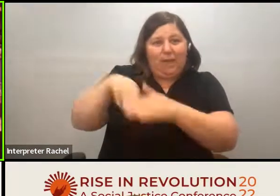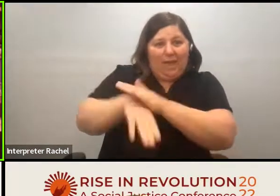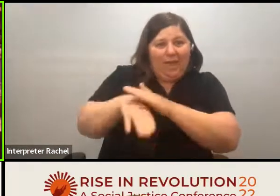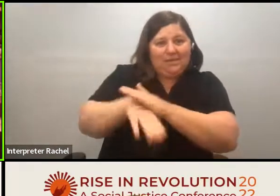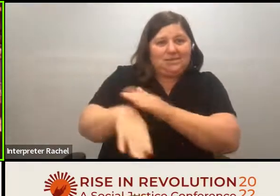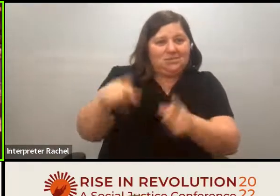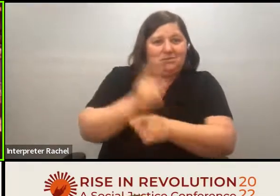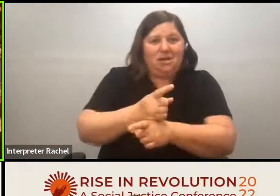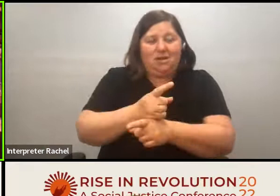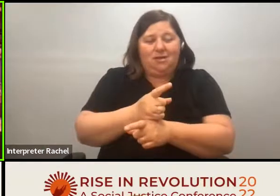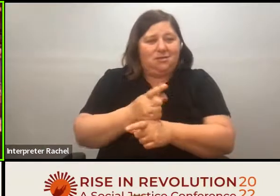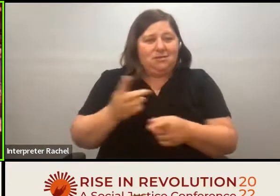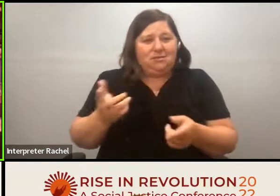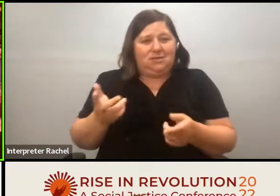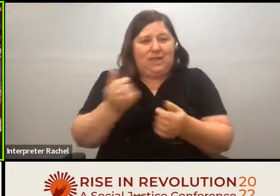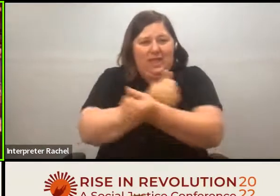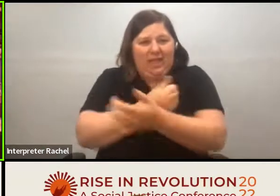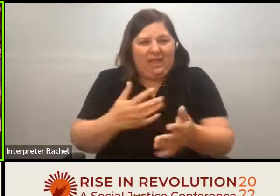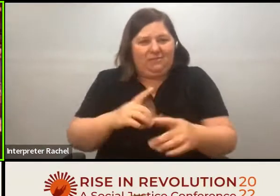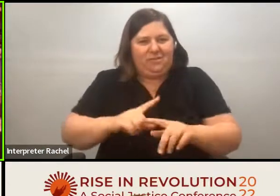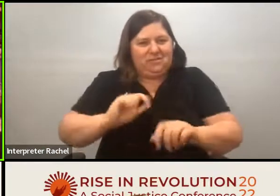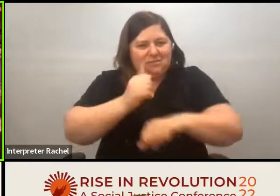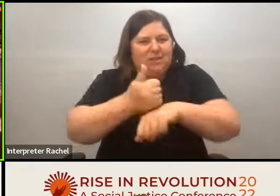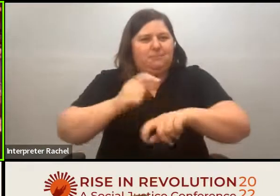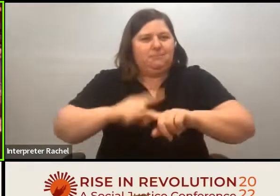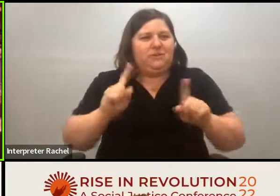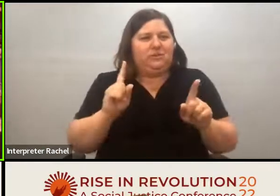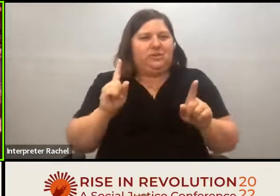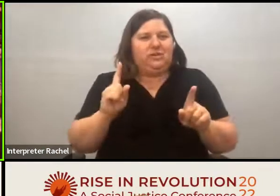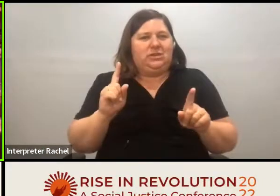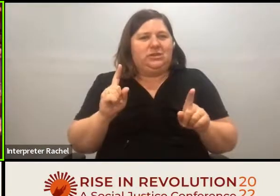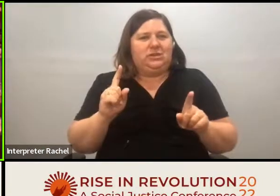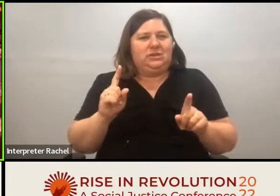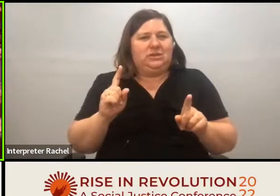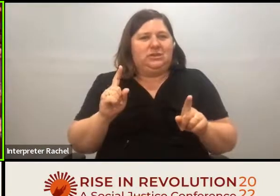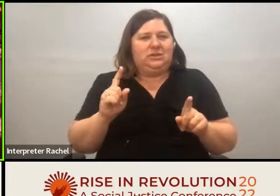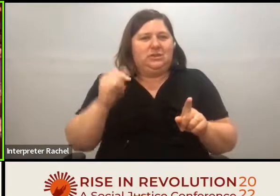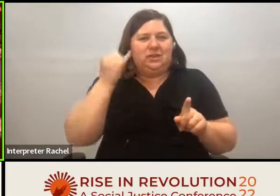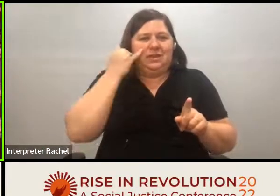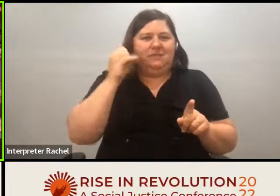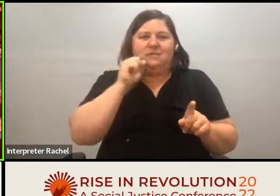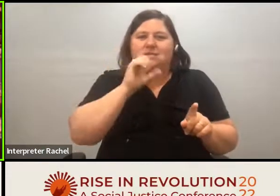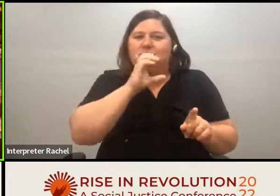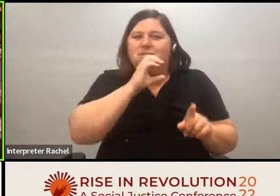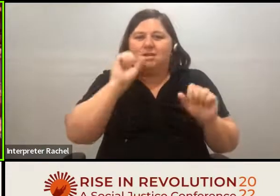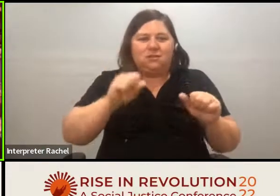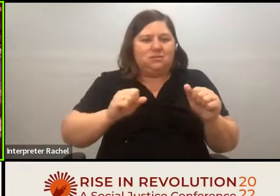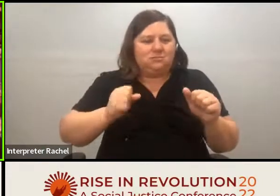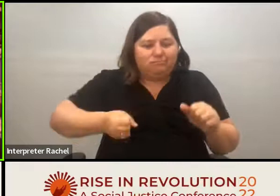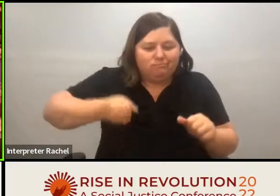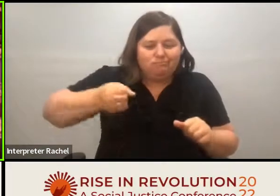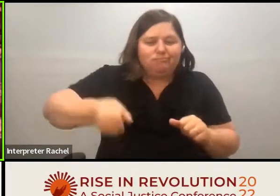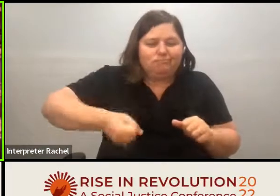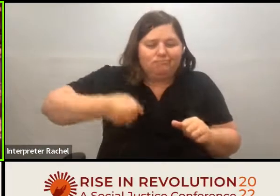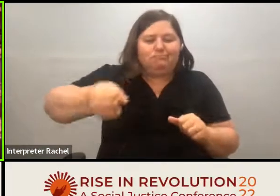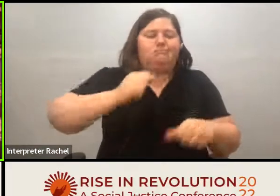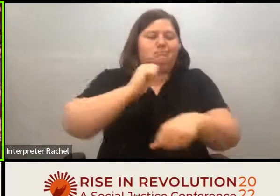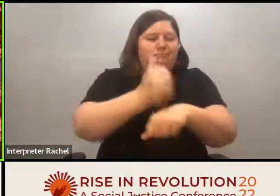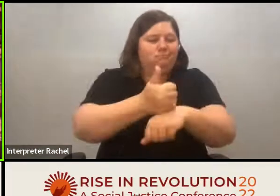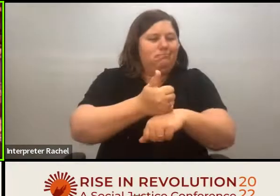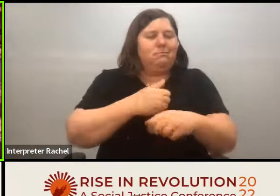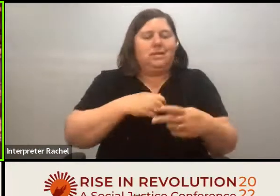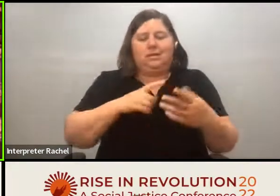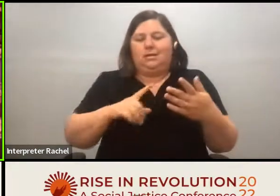right? Your whole, everything you do different is going to be different if elders can be there and young people and people with